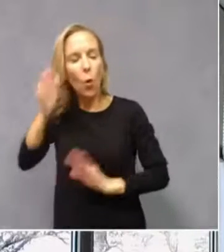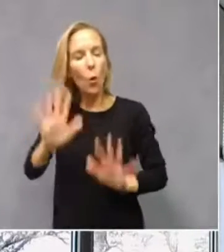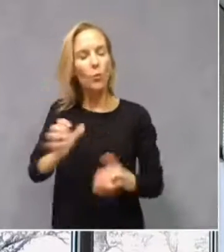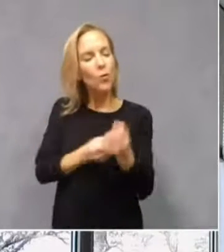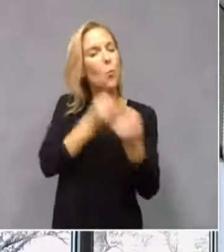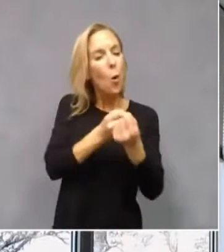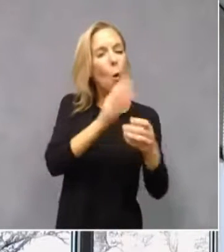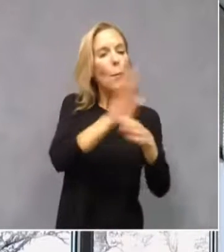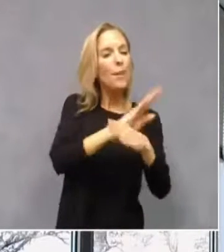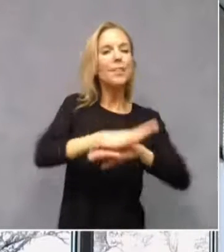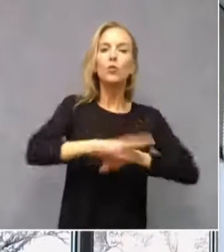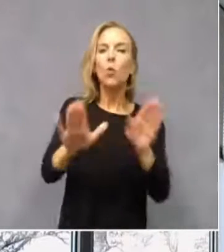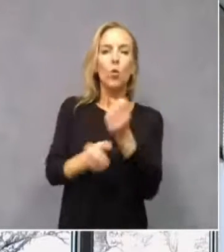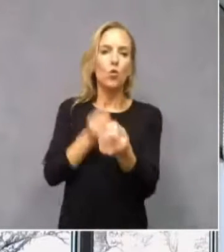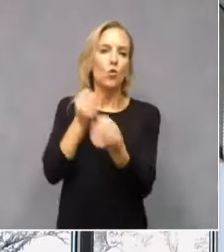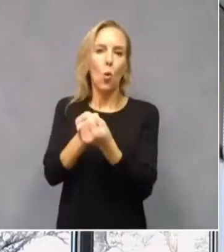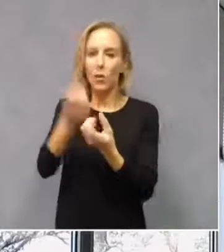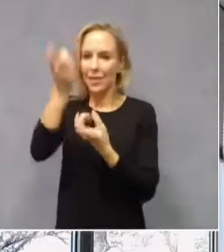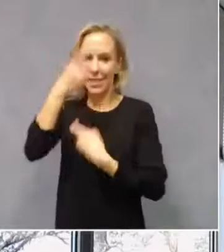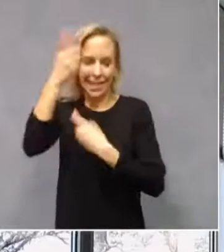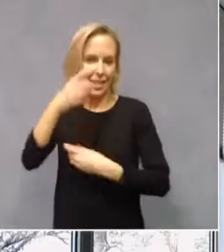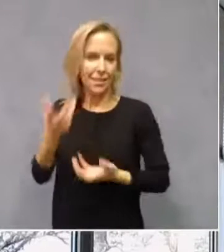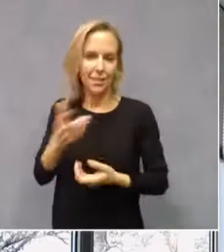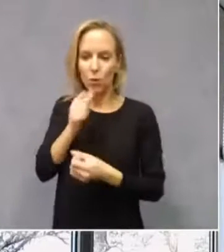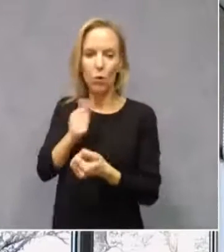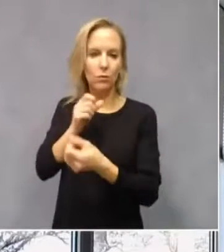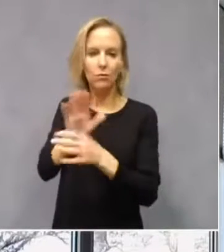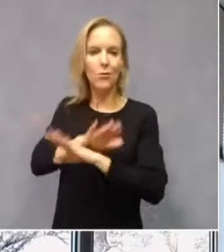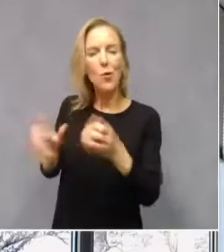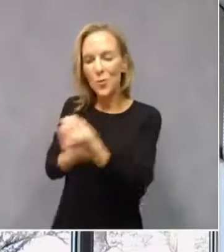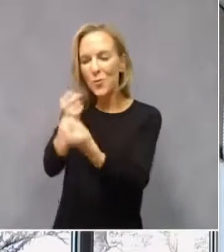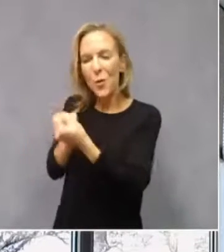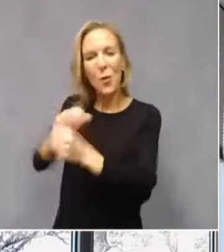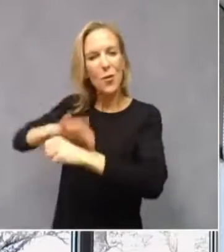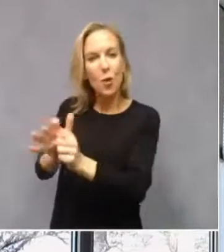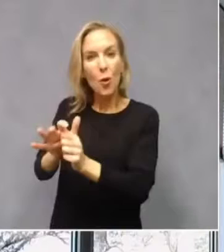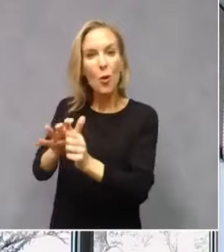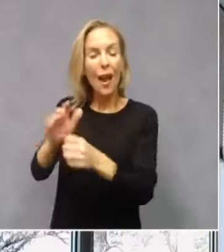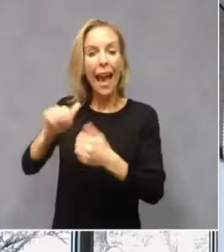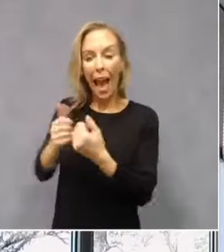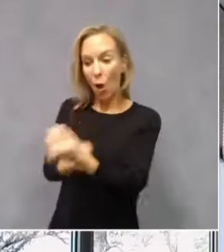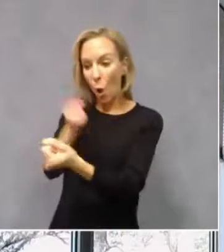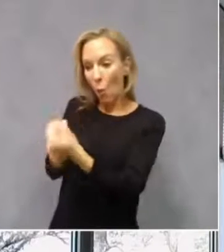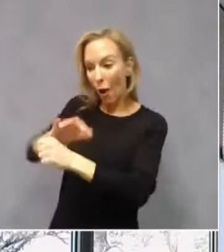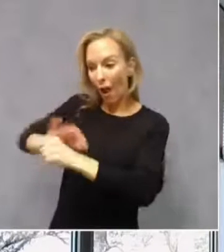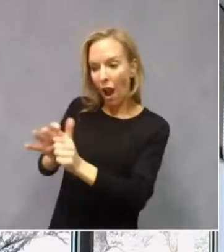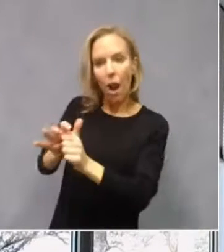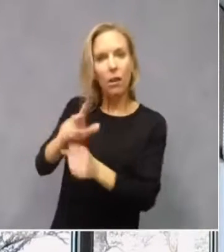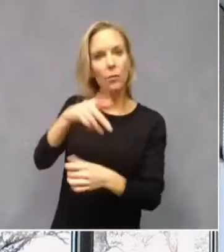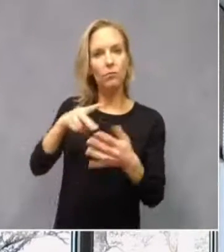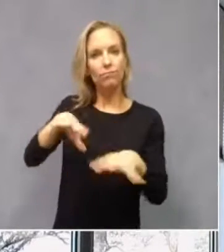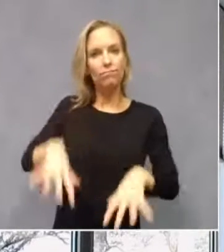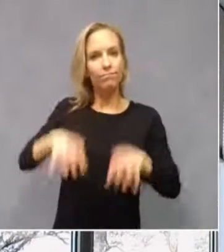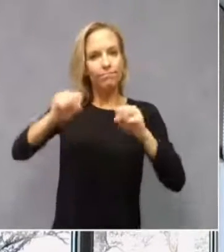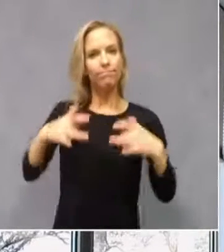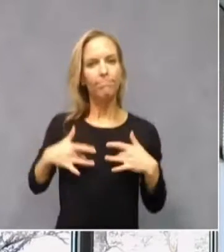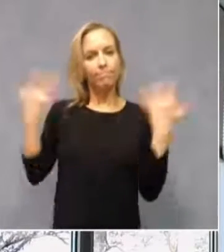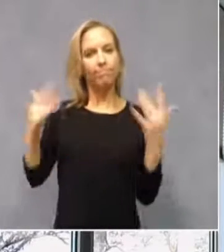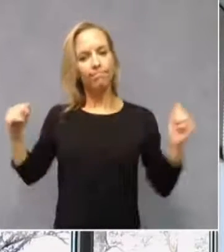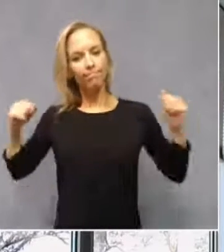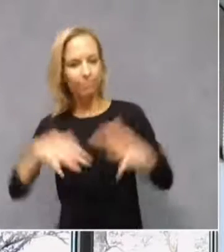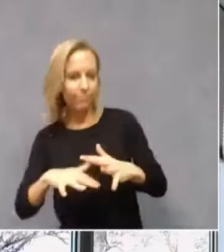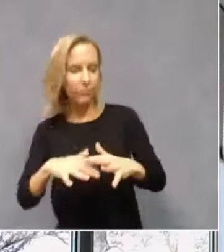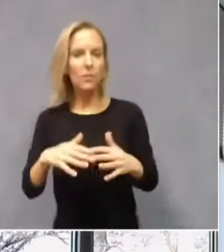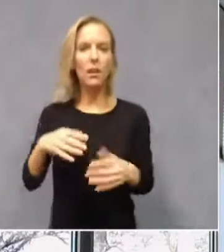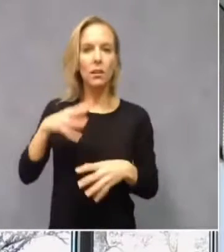don't support the disease. Don't support the coronavirus by getting together with people outside your household in public spaces in